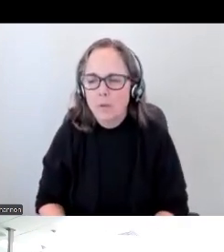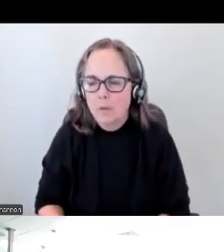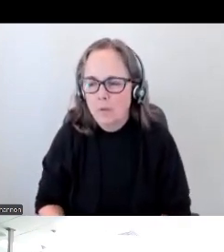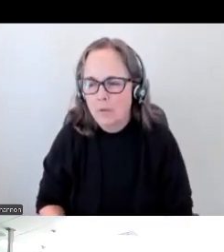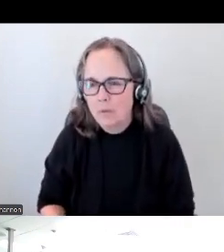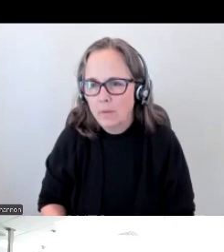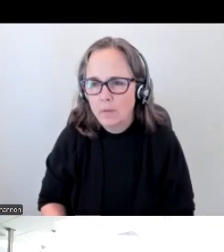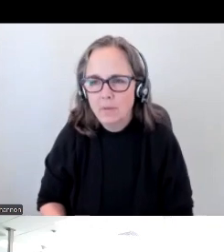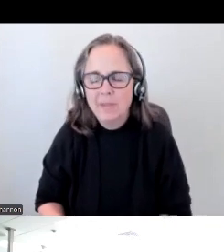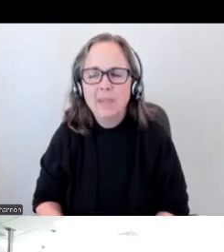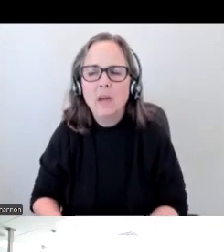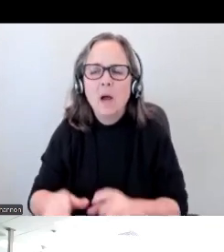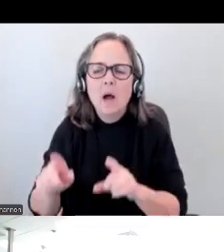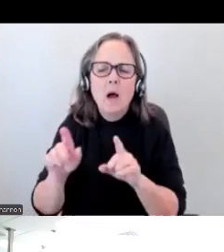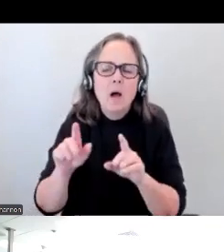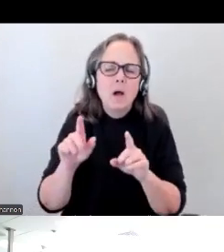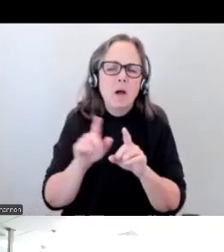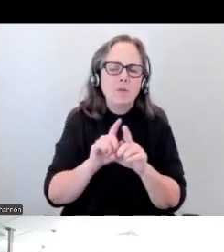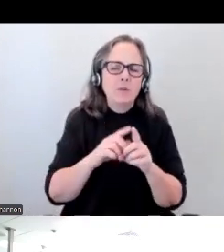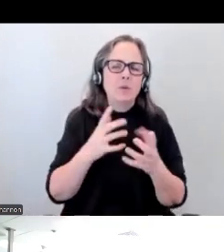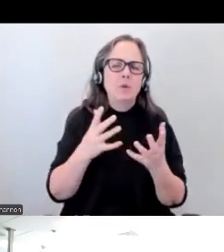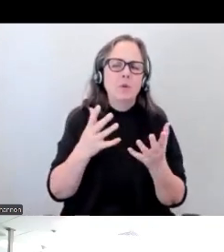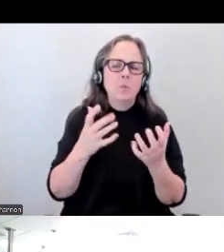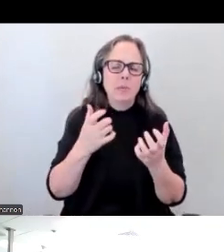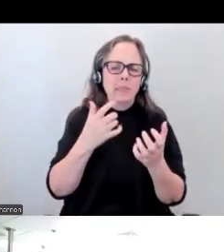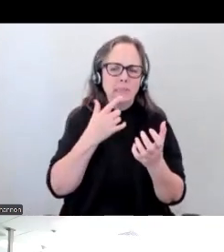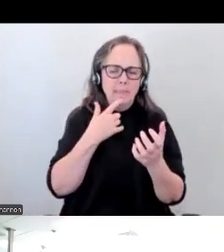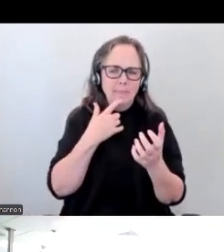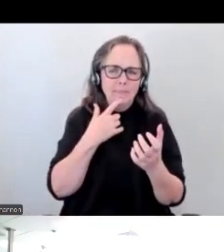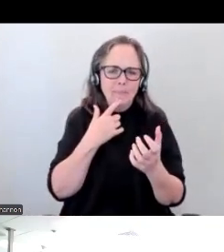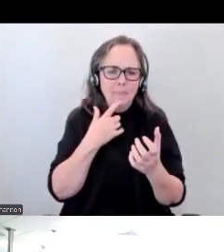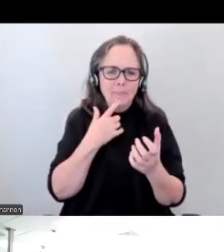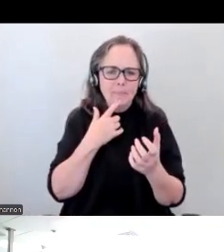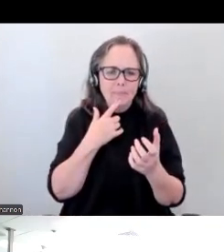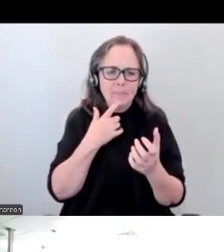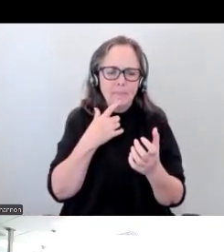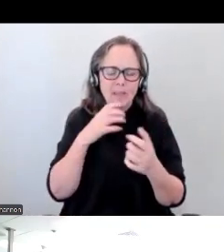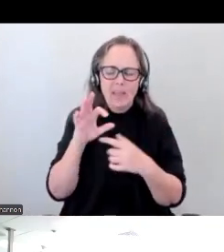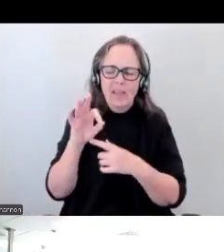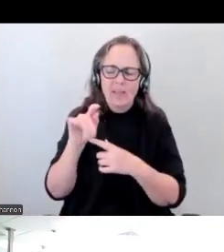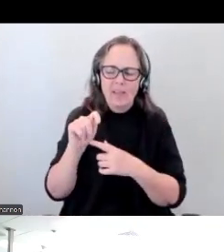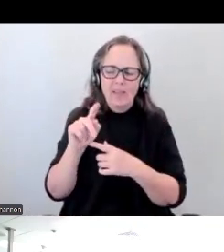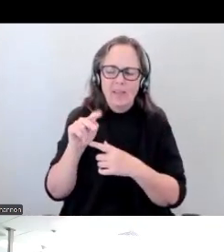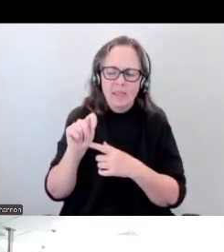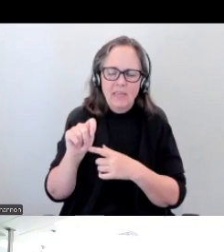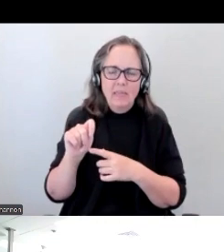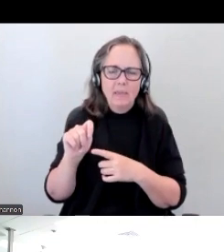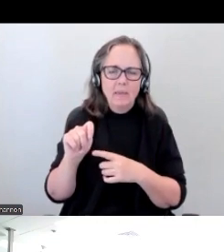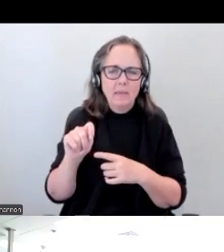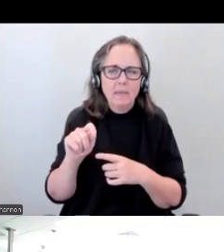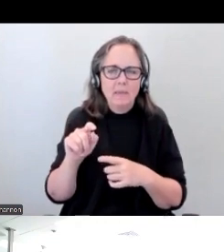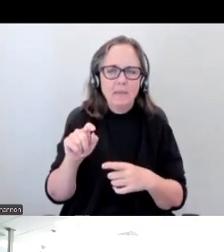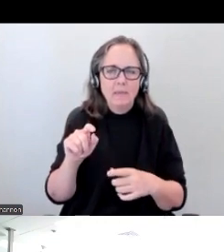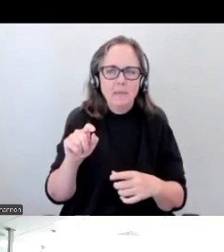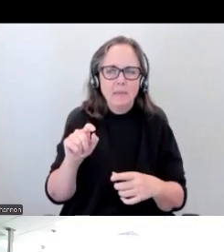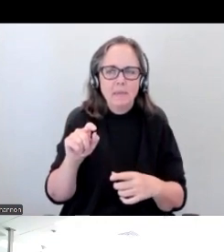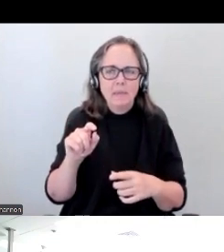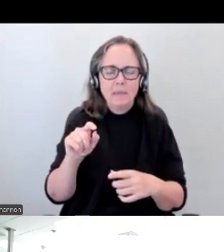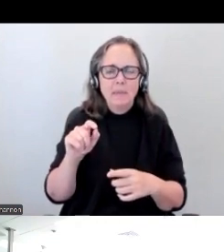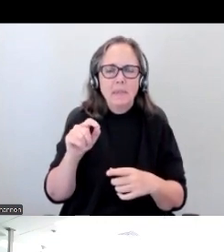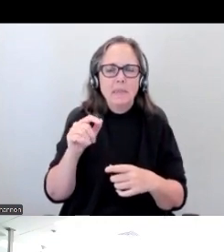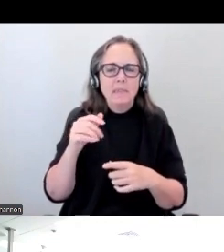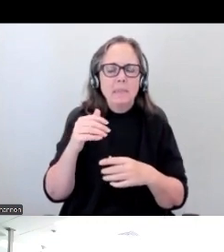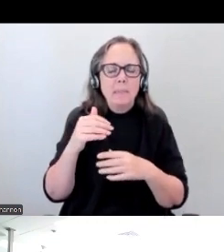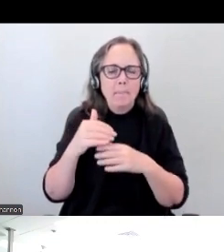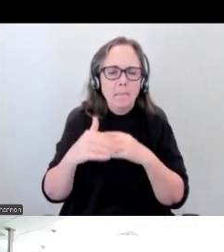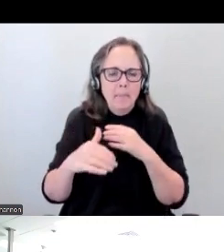And so Okay. it's also interesting to state that the a fit kit actually is a blood stool test.